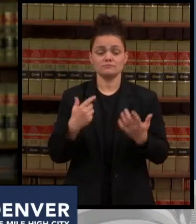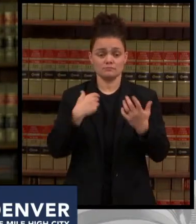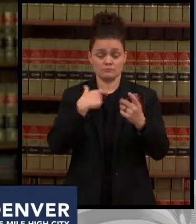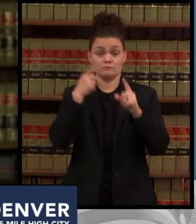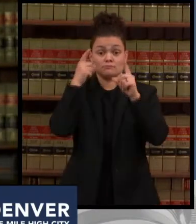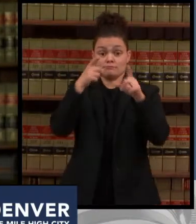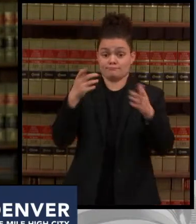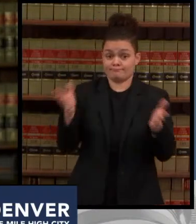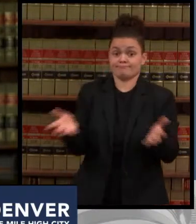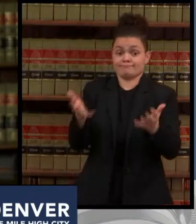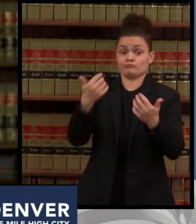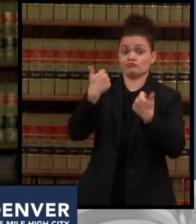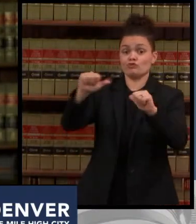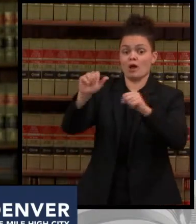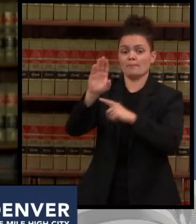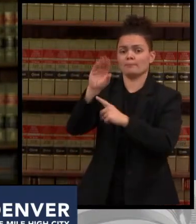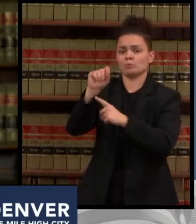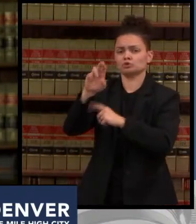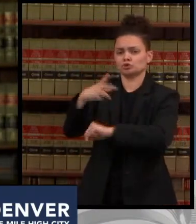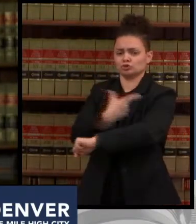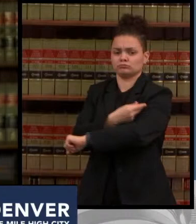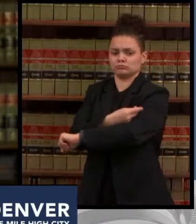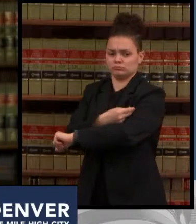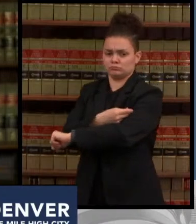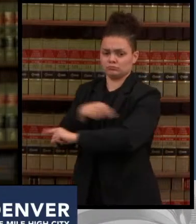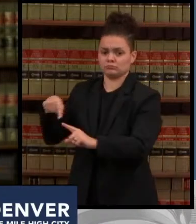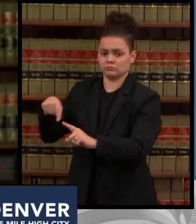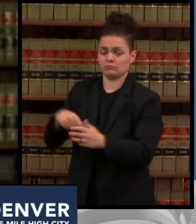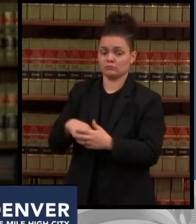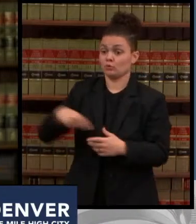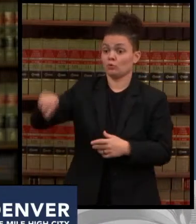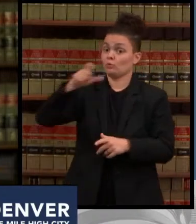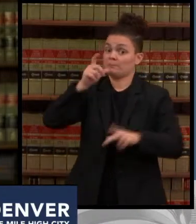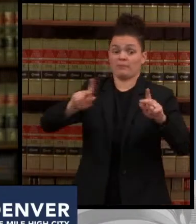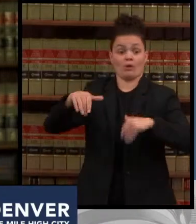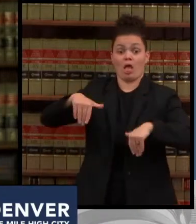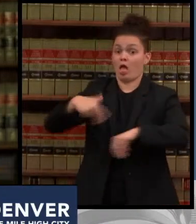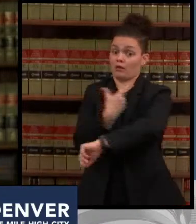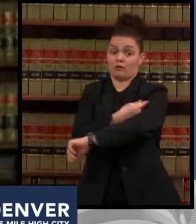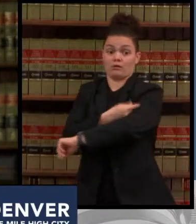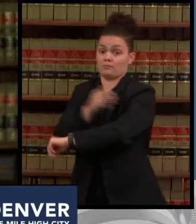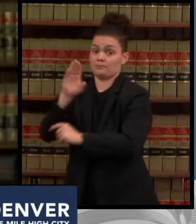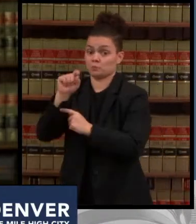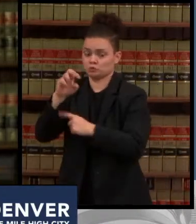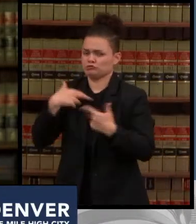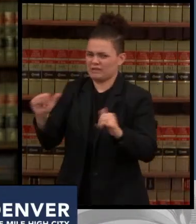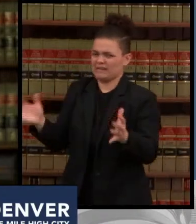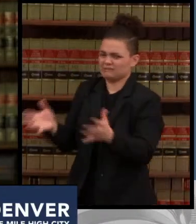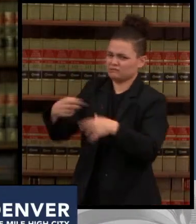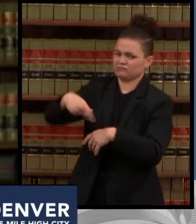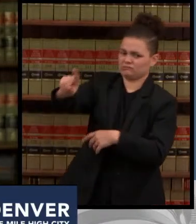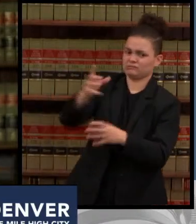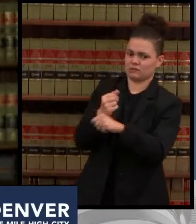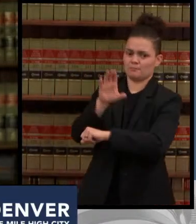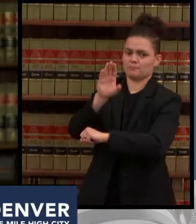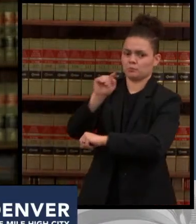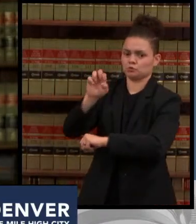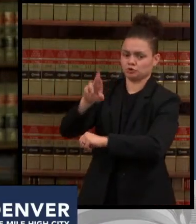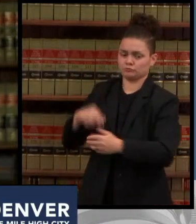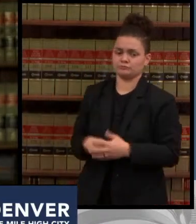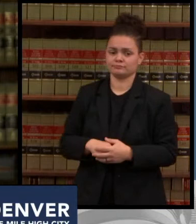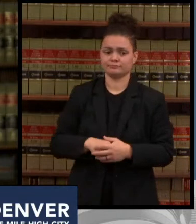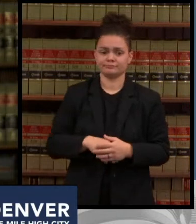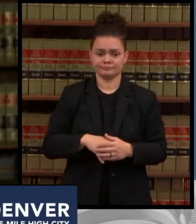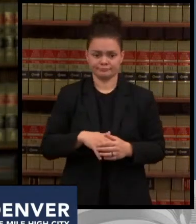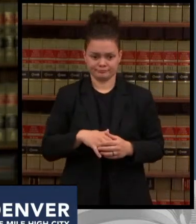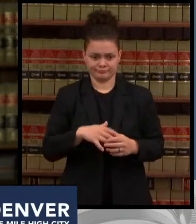to increase vaccination in the newly eligible 5 to 11-year-old kids. But that's not going to be enough, it appears,